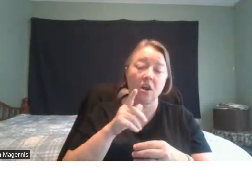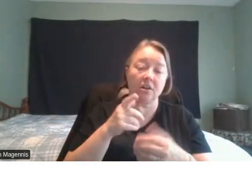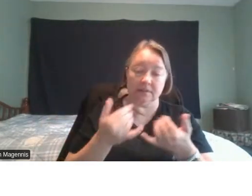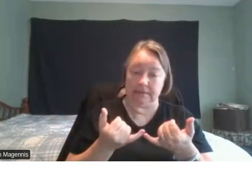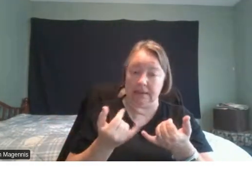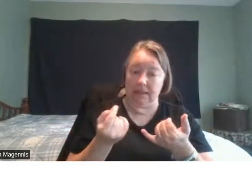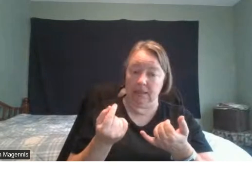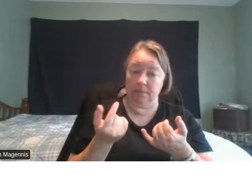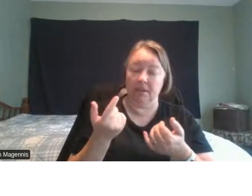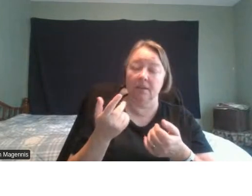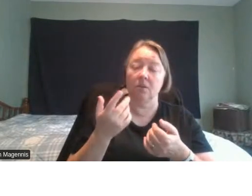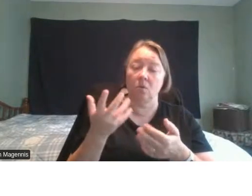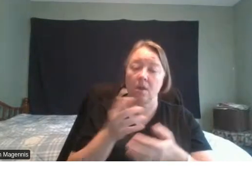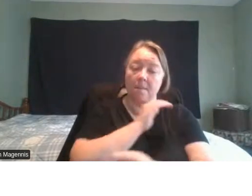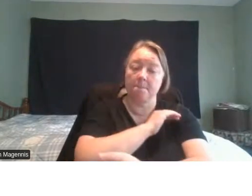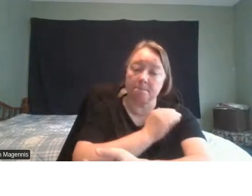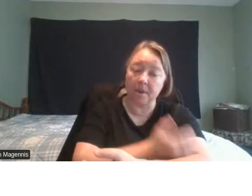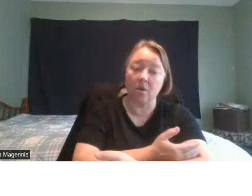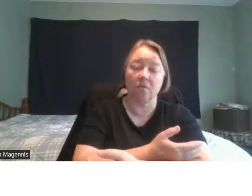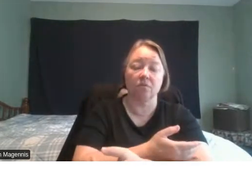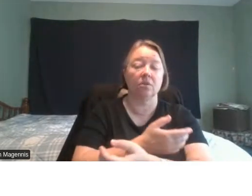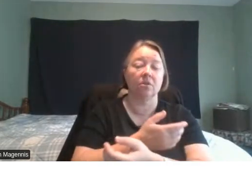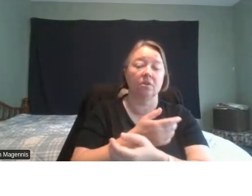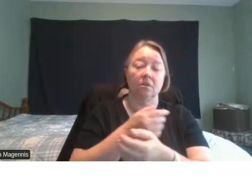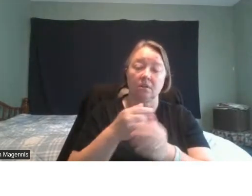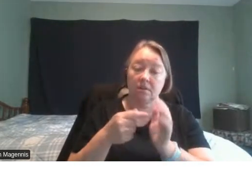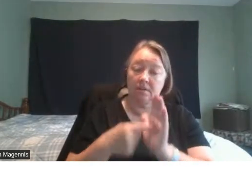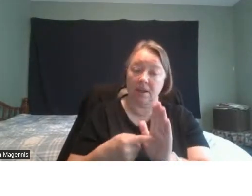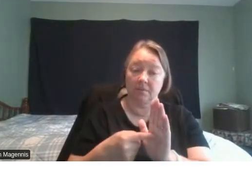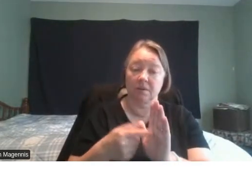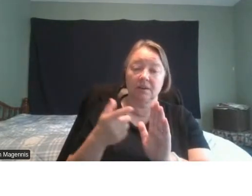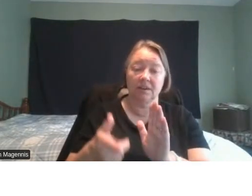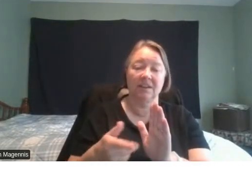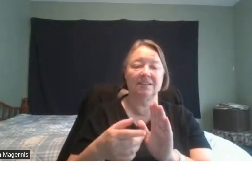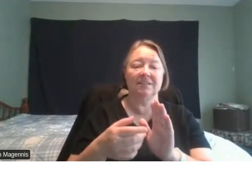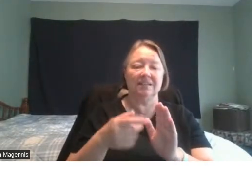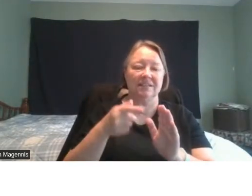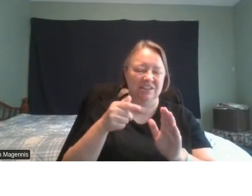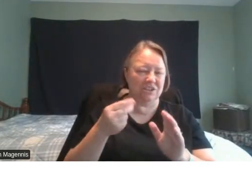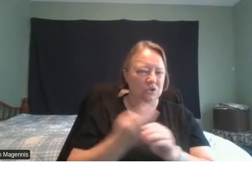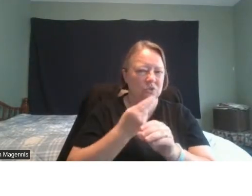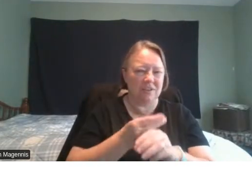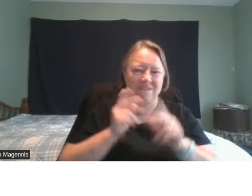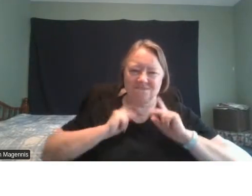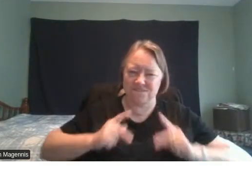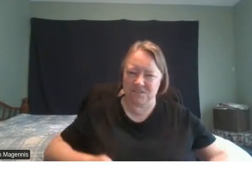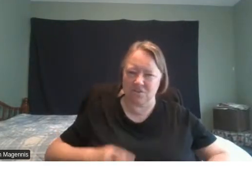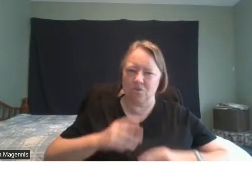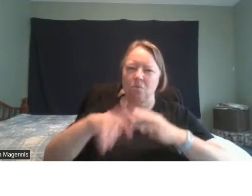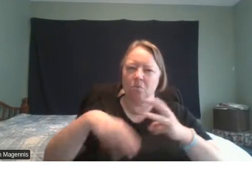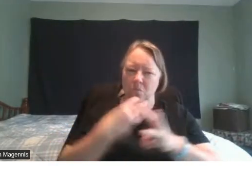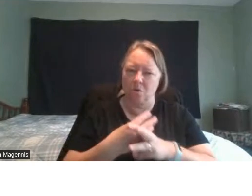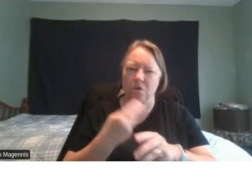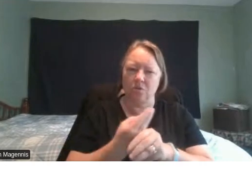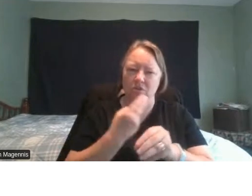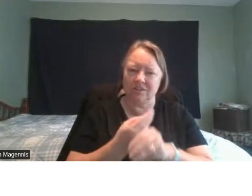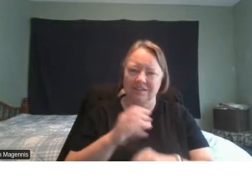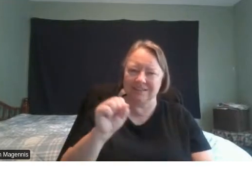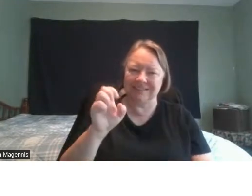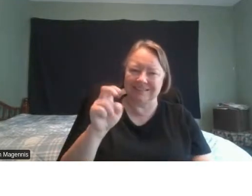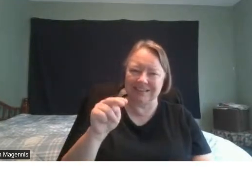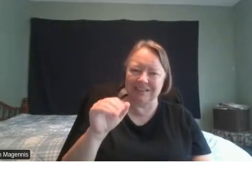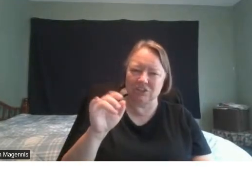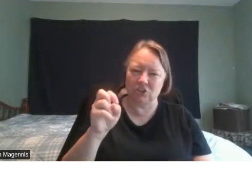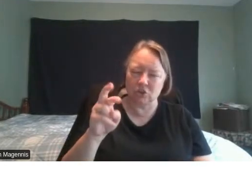of the powerful aspects of OctoStudio is connecting it to the physical world, is using device sensors. A lot of that